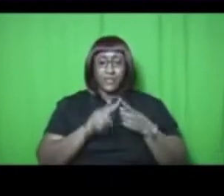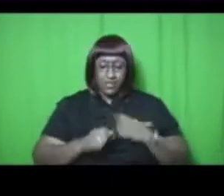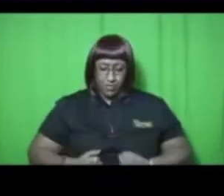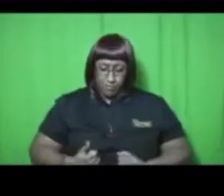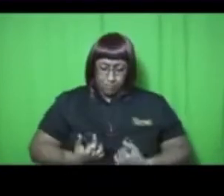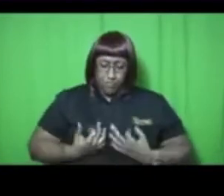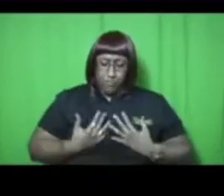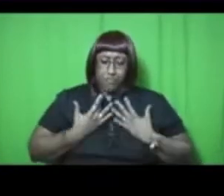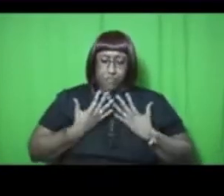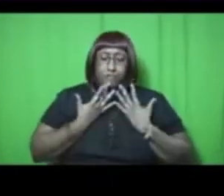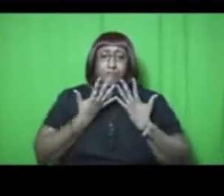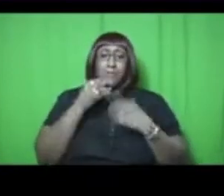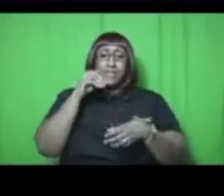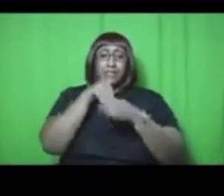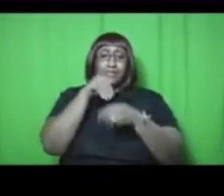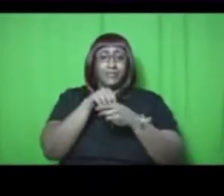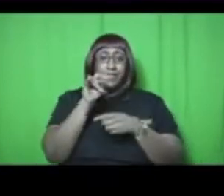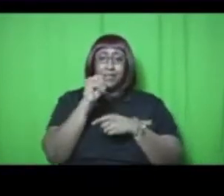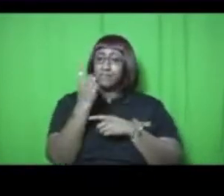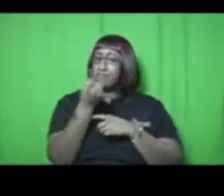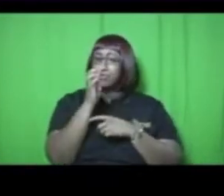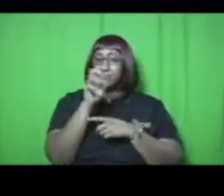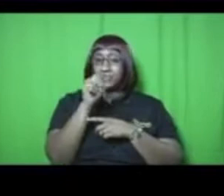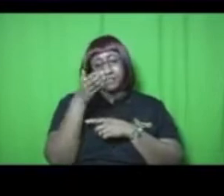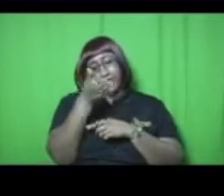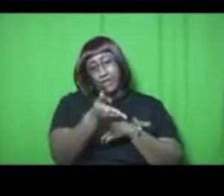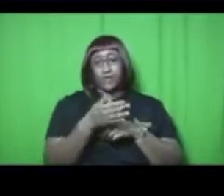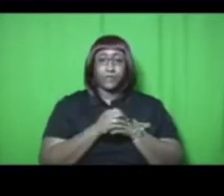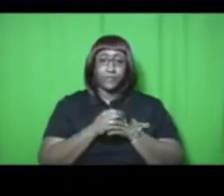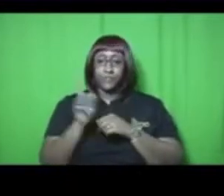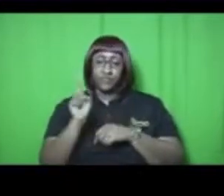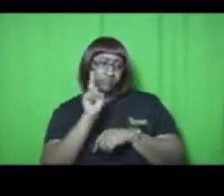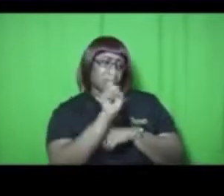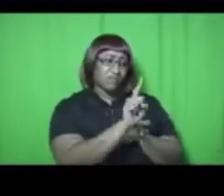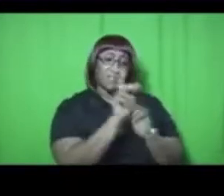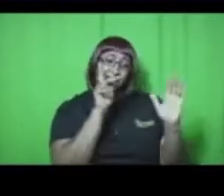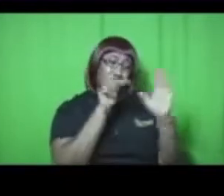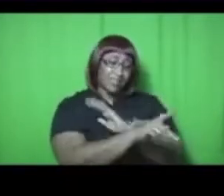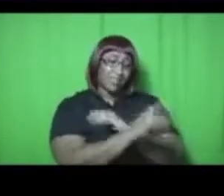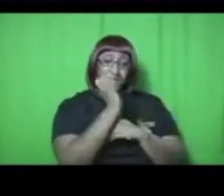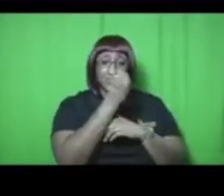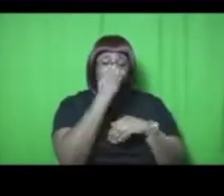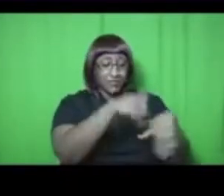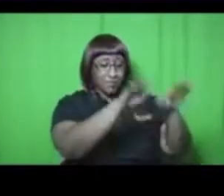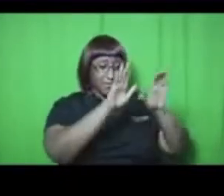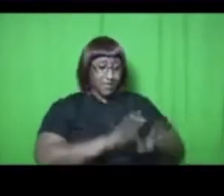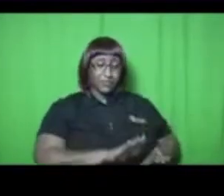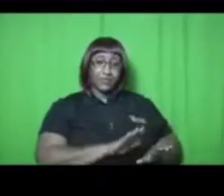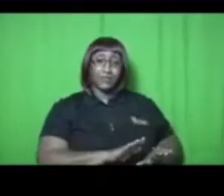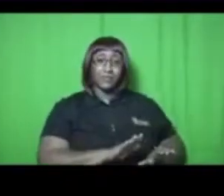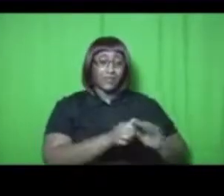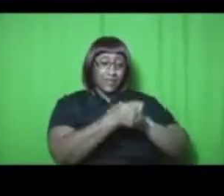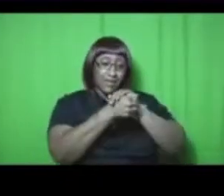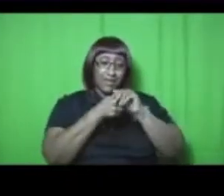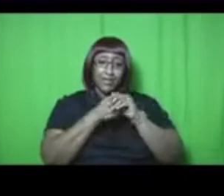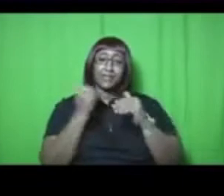in him because it had always been there. And it rose up and he went and he wound up killing the Egyptian, burying him in the ground, hiding